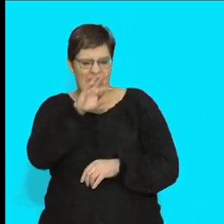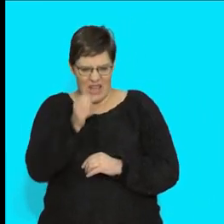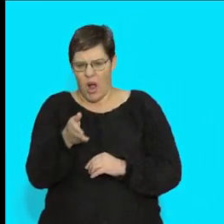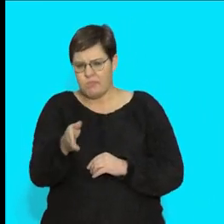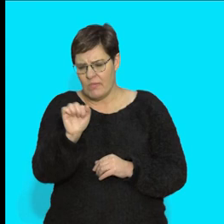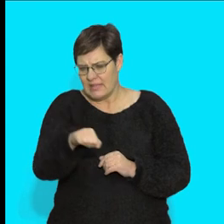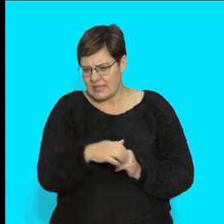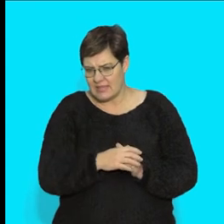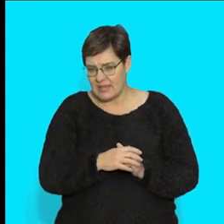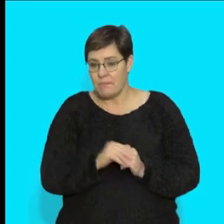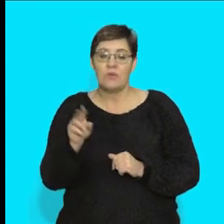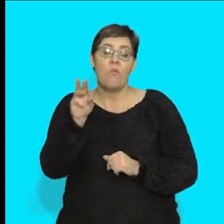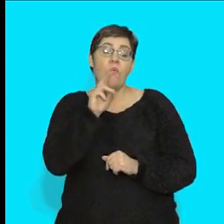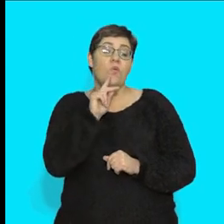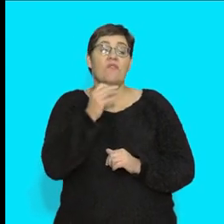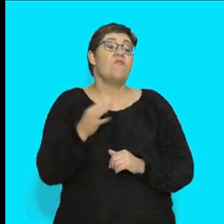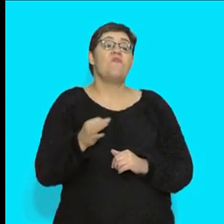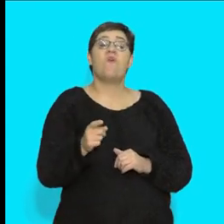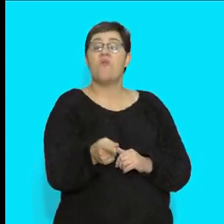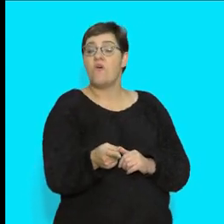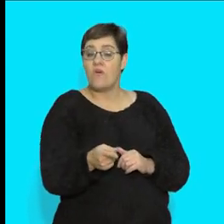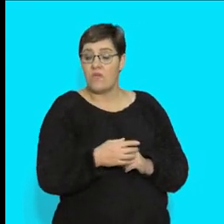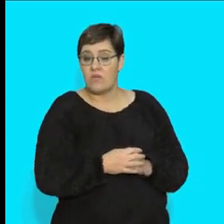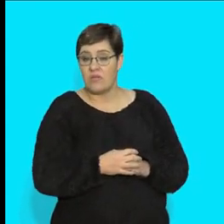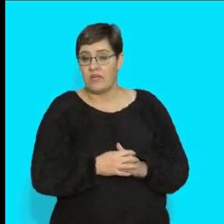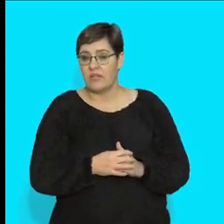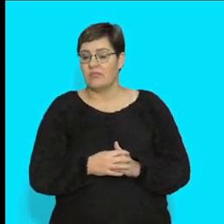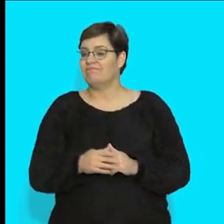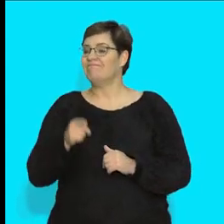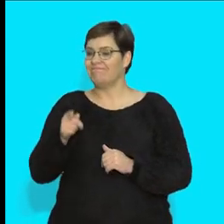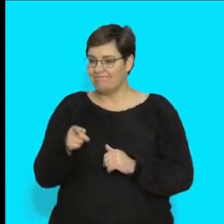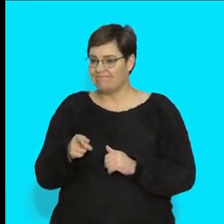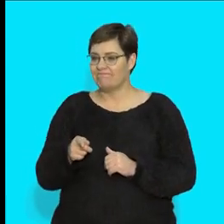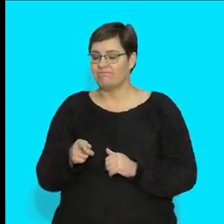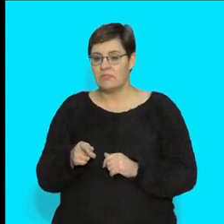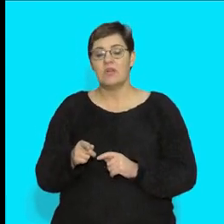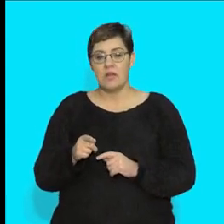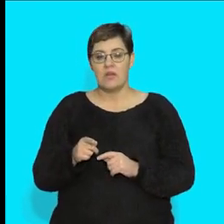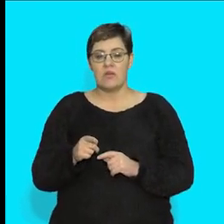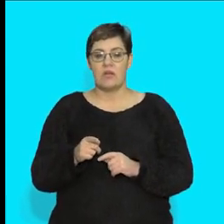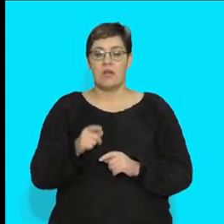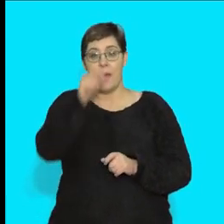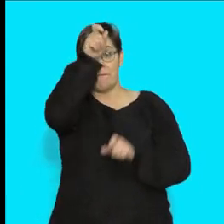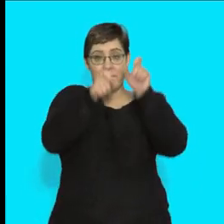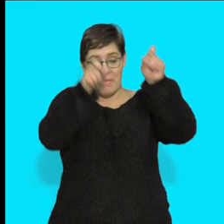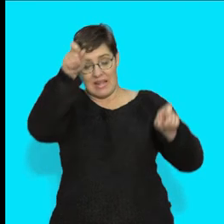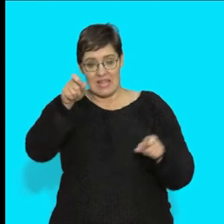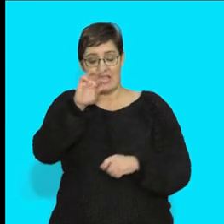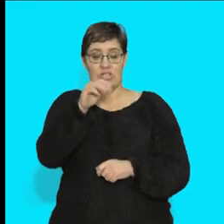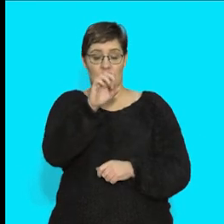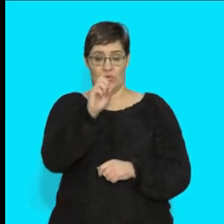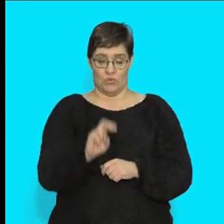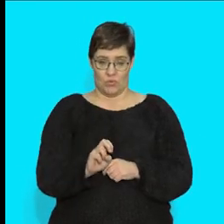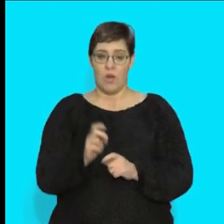But what is that water for? The water is also there for the palisade tissues, all right,